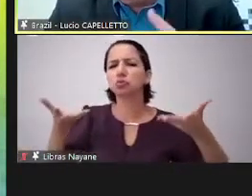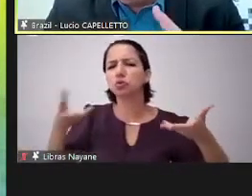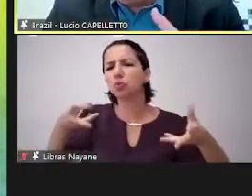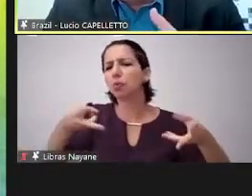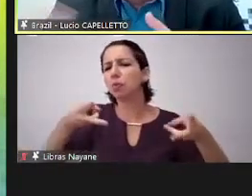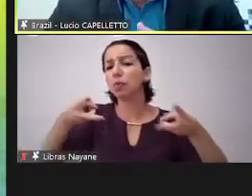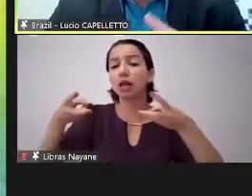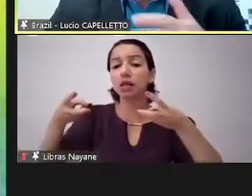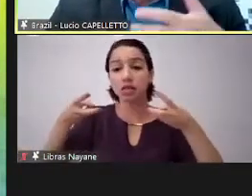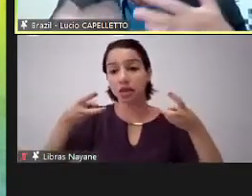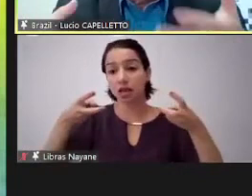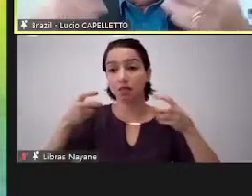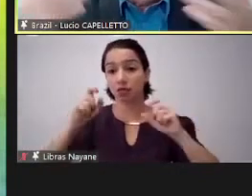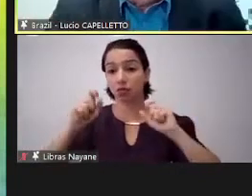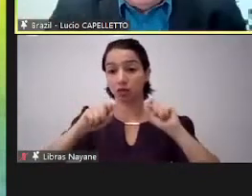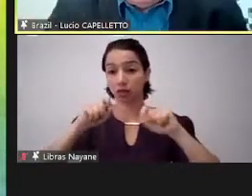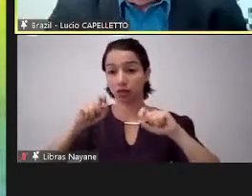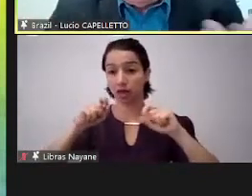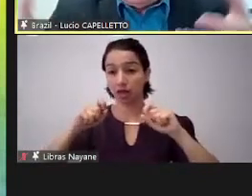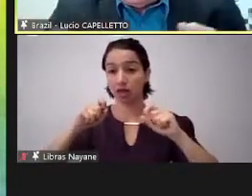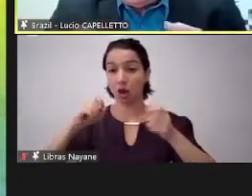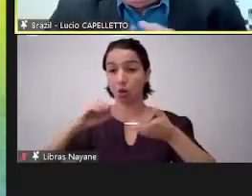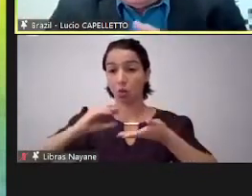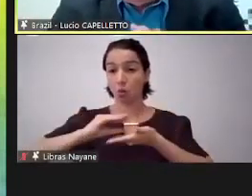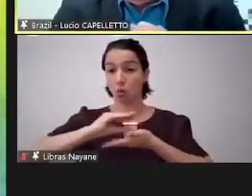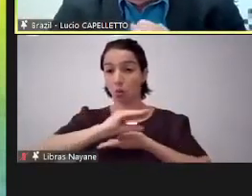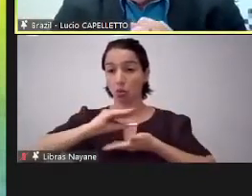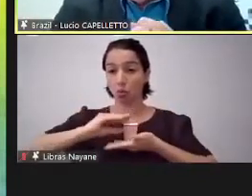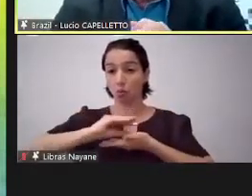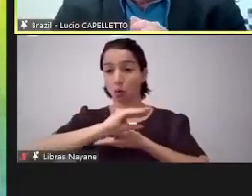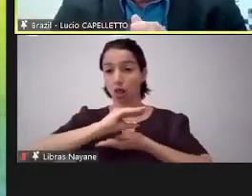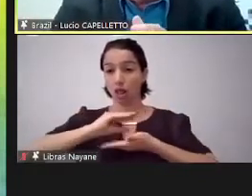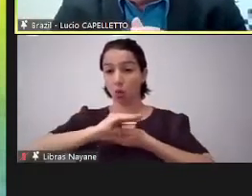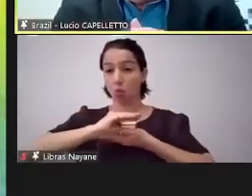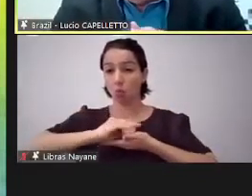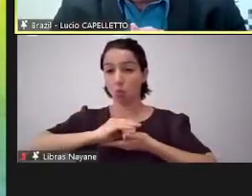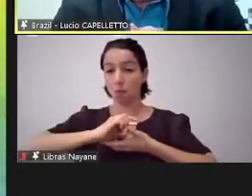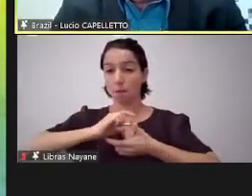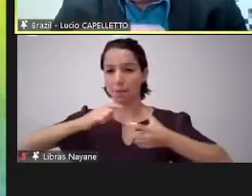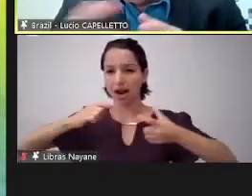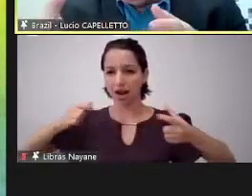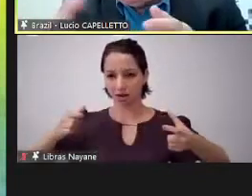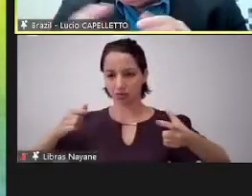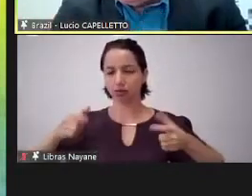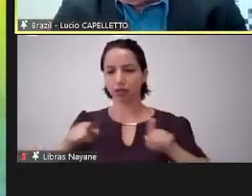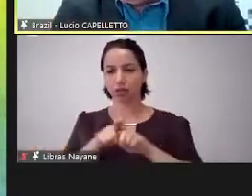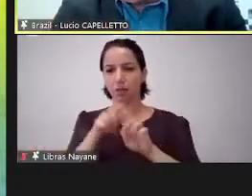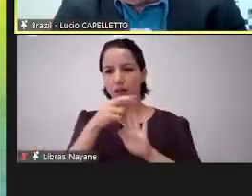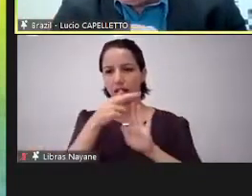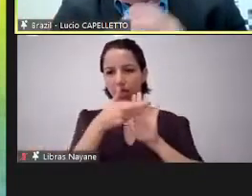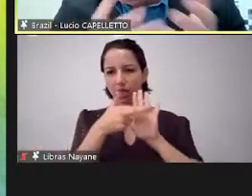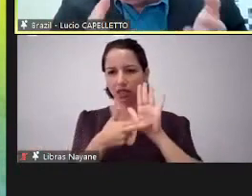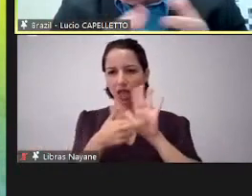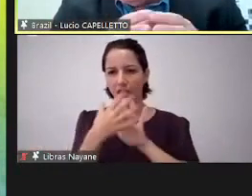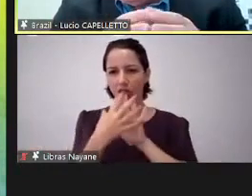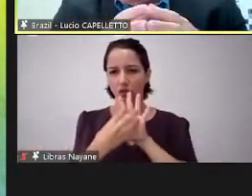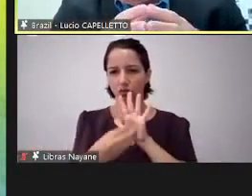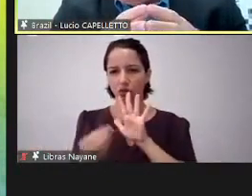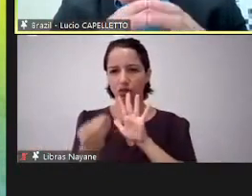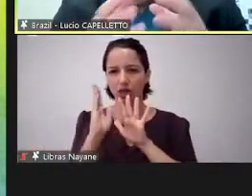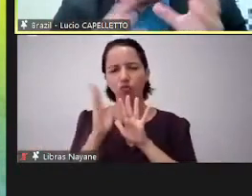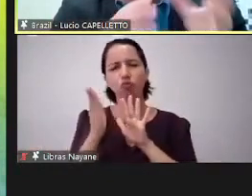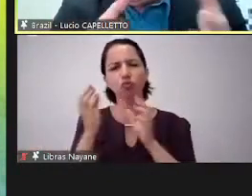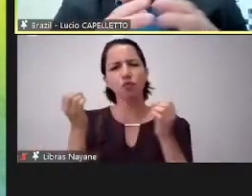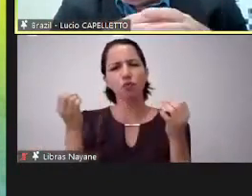when there are for a longer period, the contribution must be higher. And the modeling